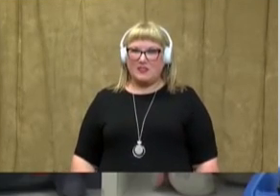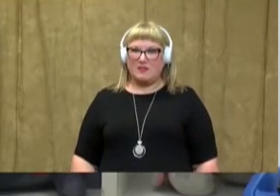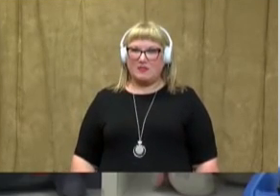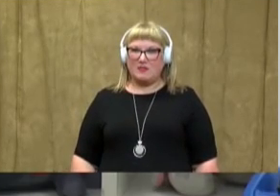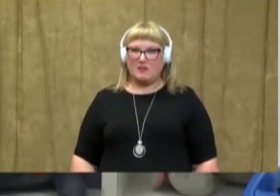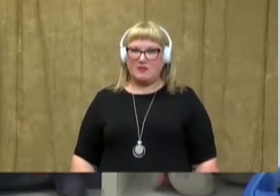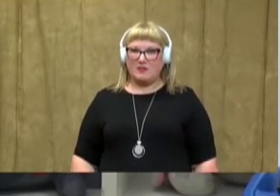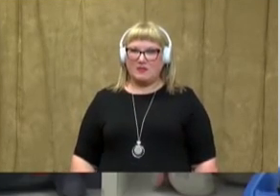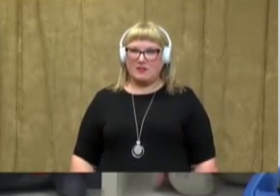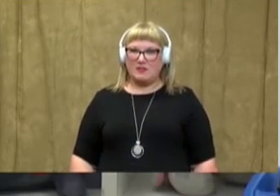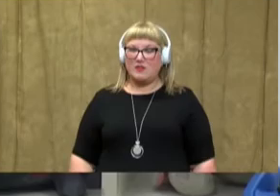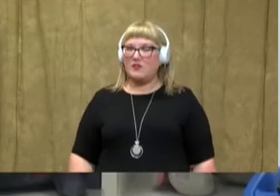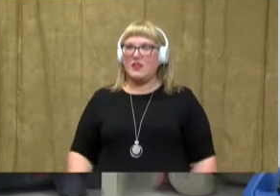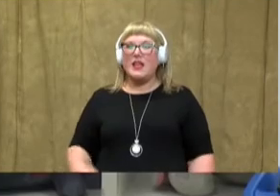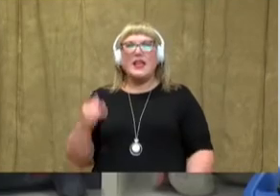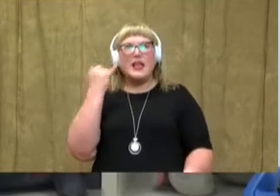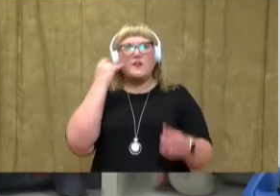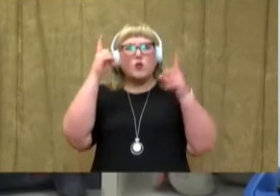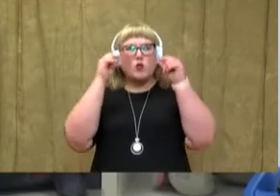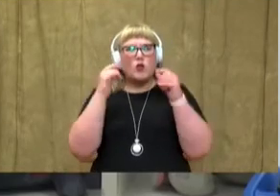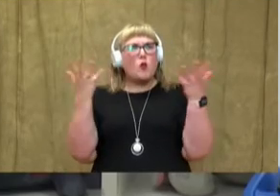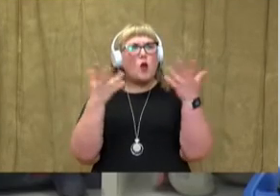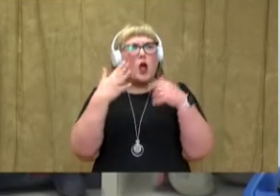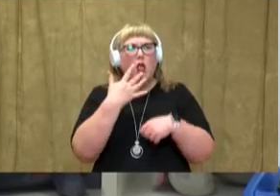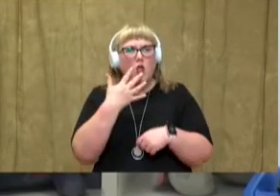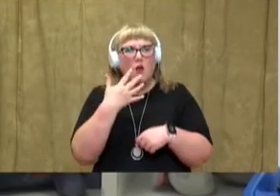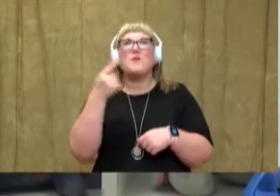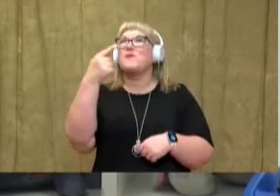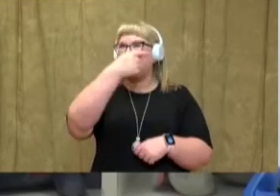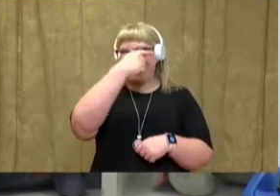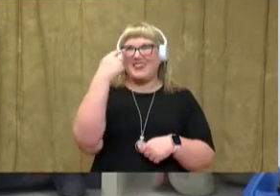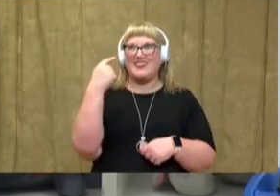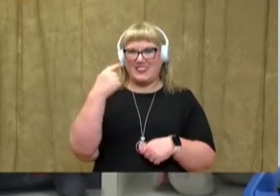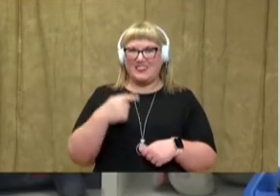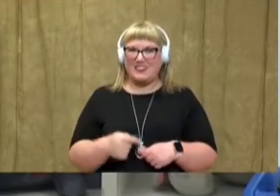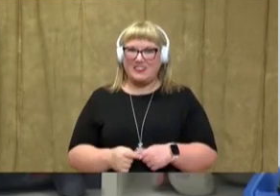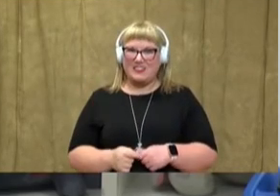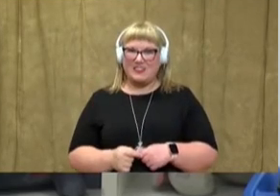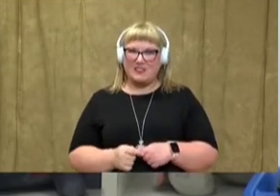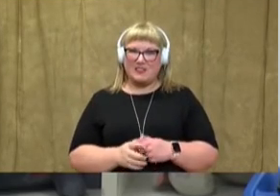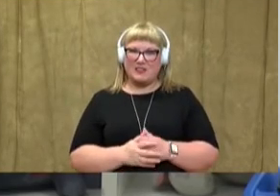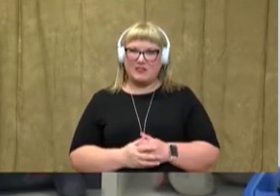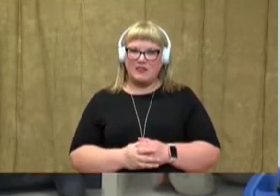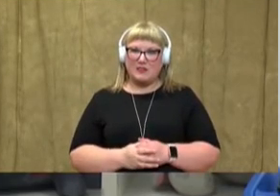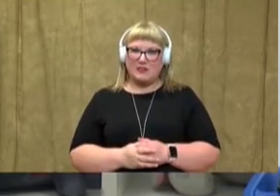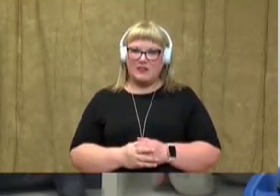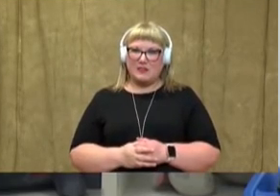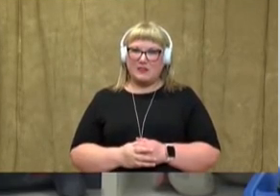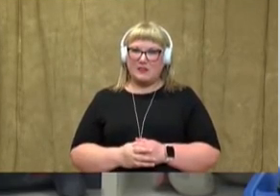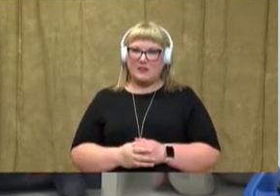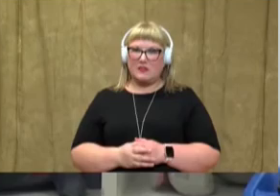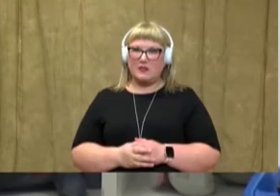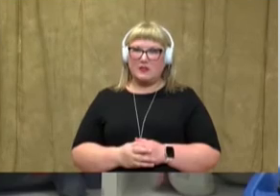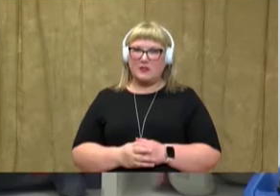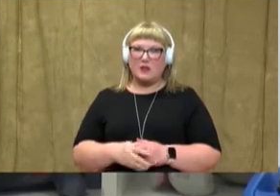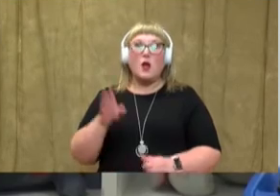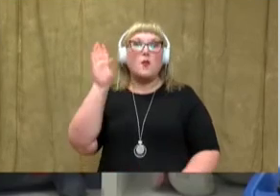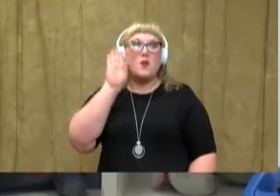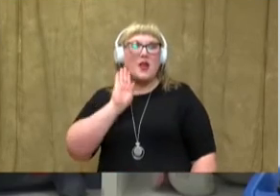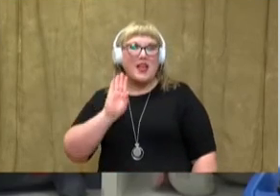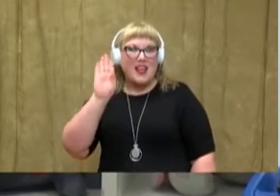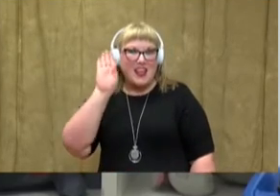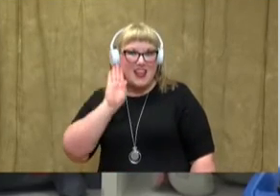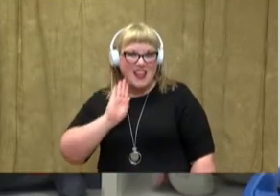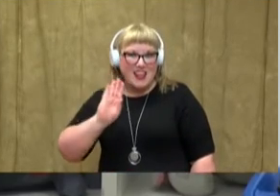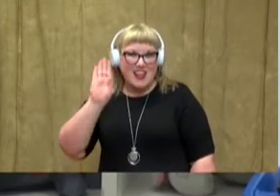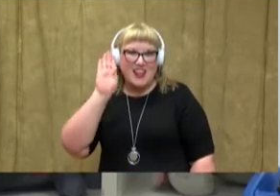eye. What color negro. Do you see? Negro. Negro. I wonder if we could find the colors around this room. Café.